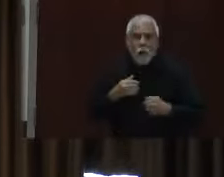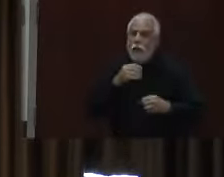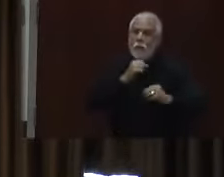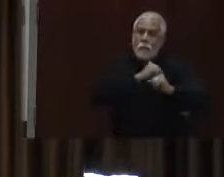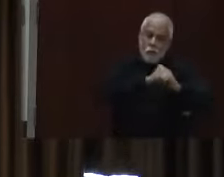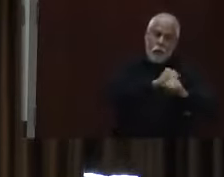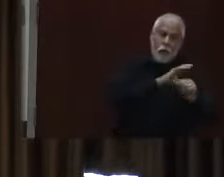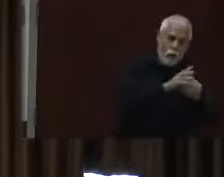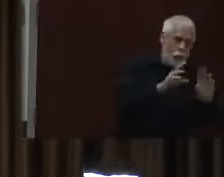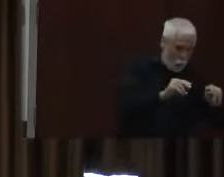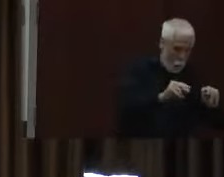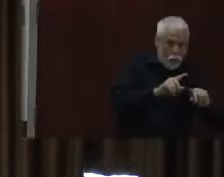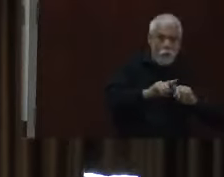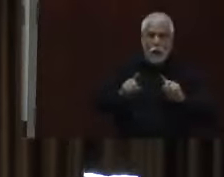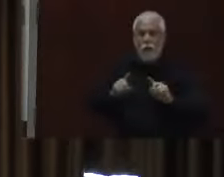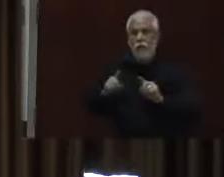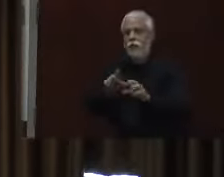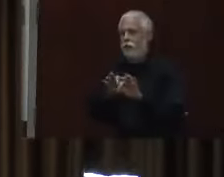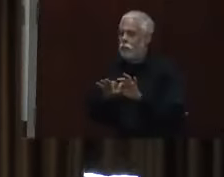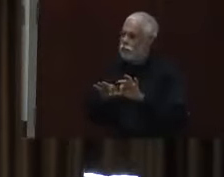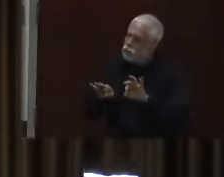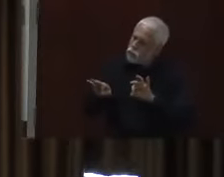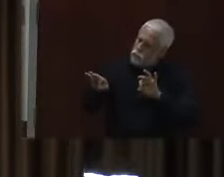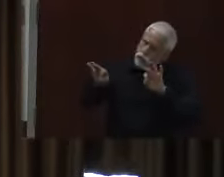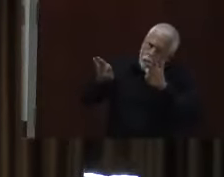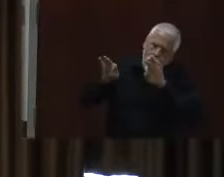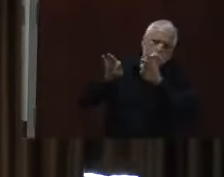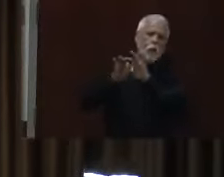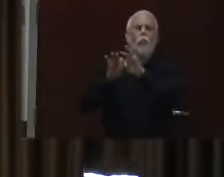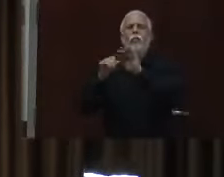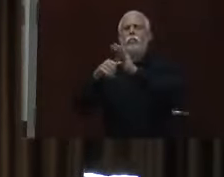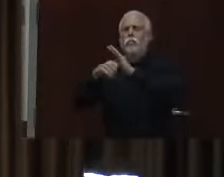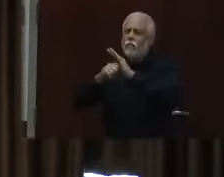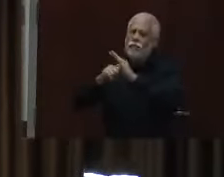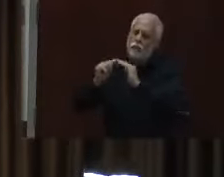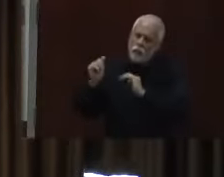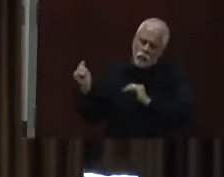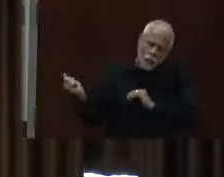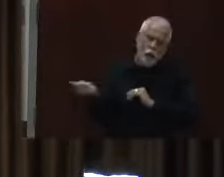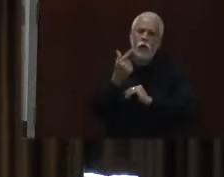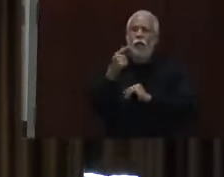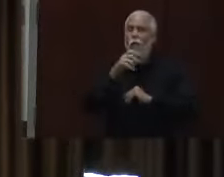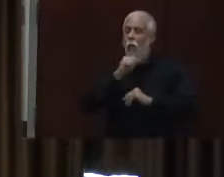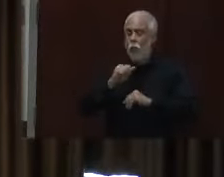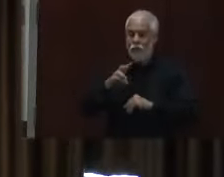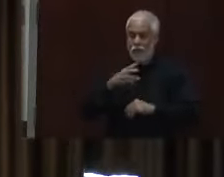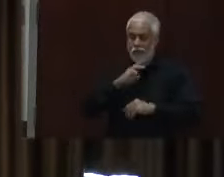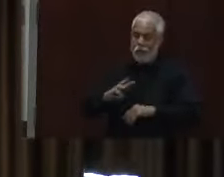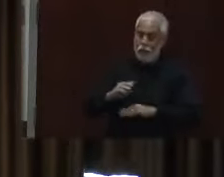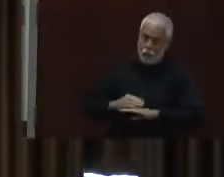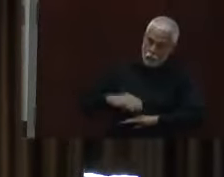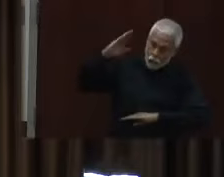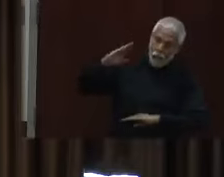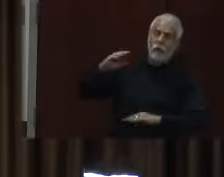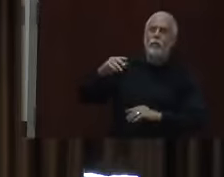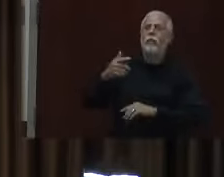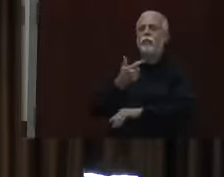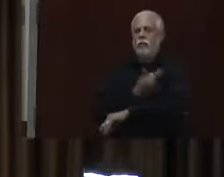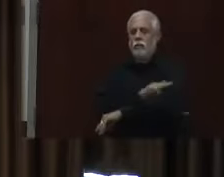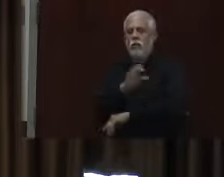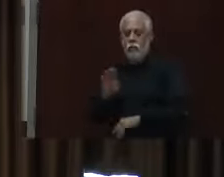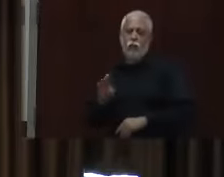protect against COVID, but it's critically important that each and every one of us above 6 months of age get the flu